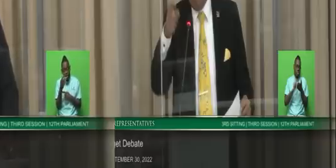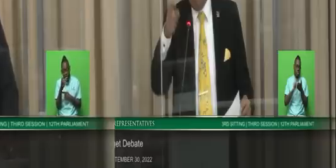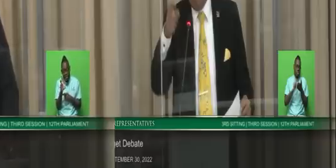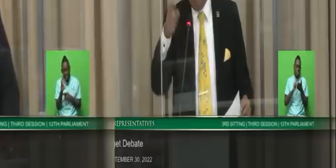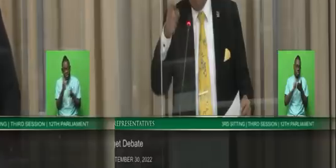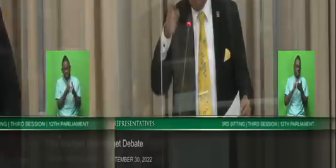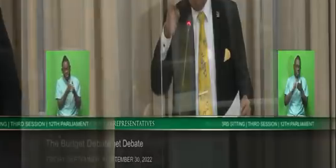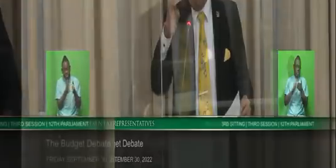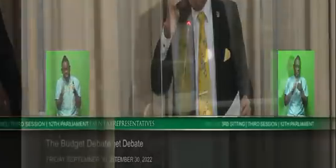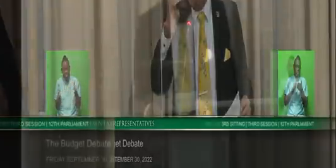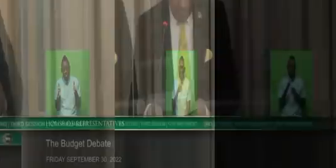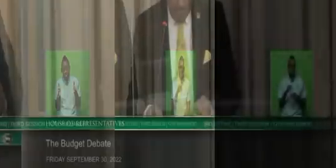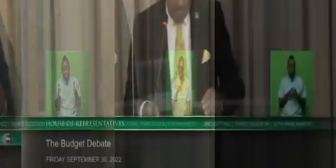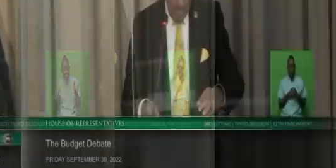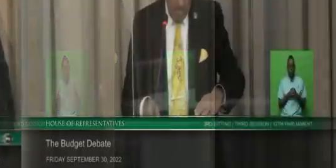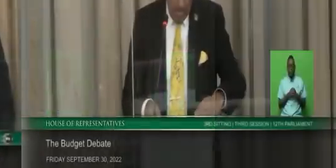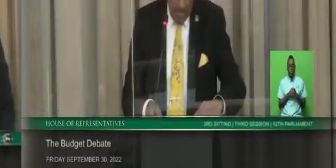prices in the history of the world.